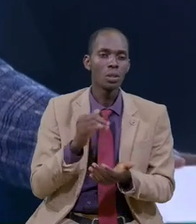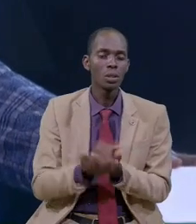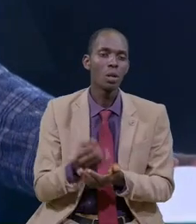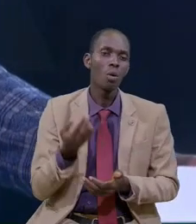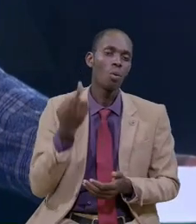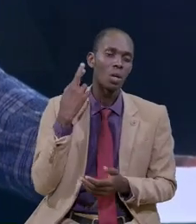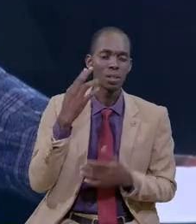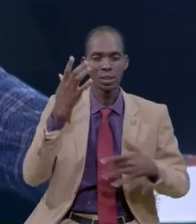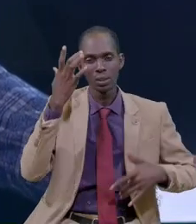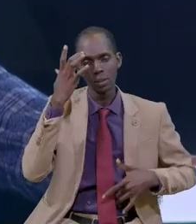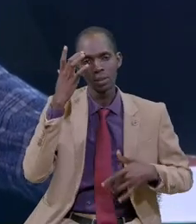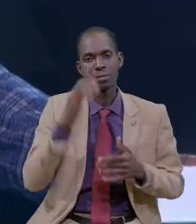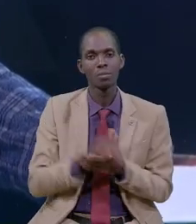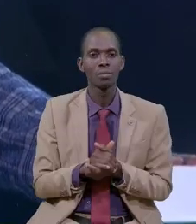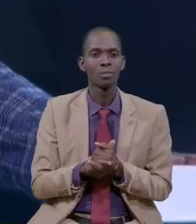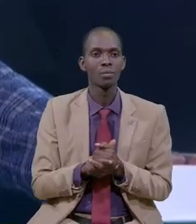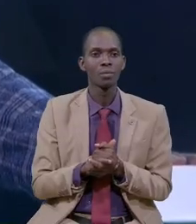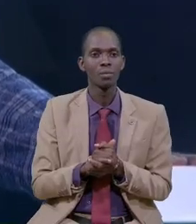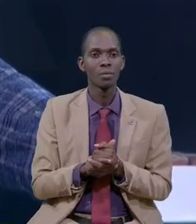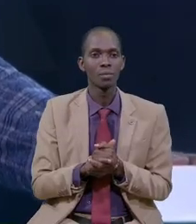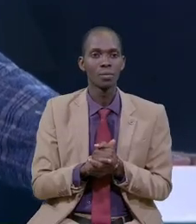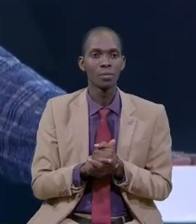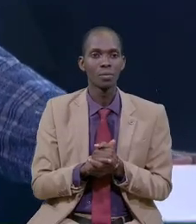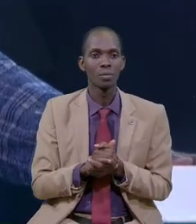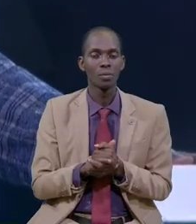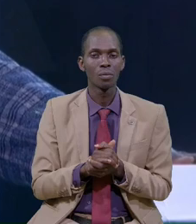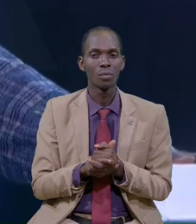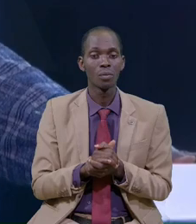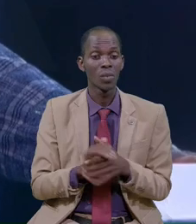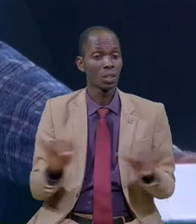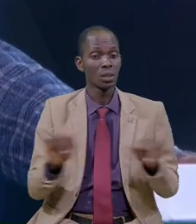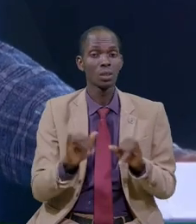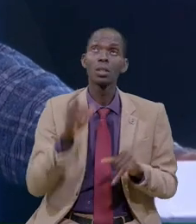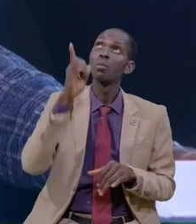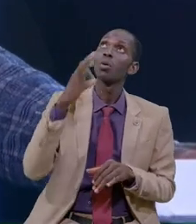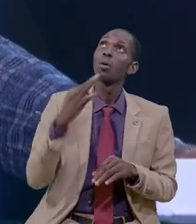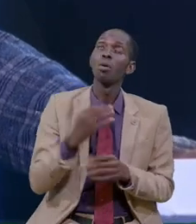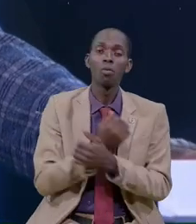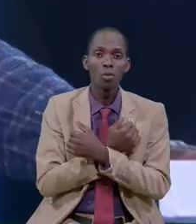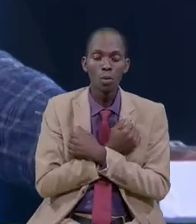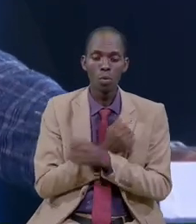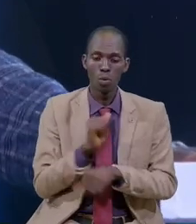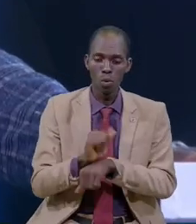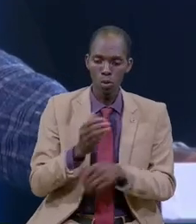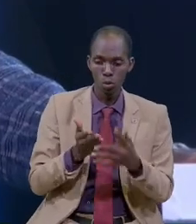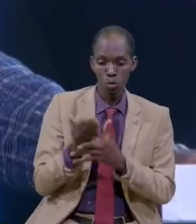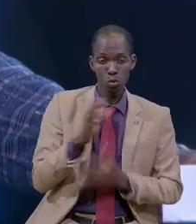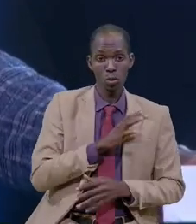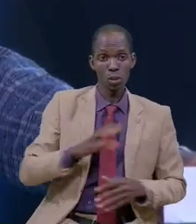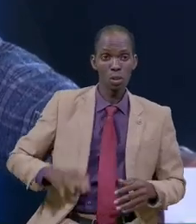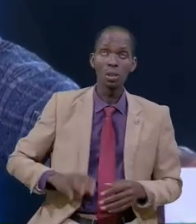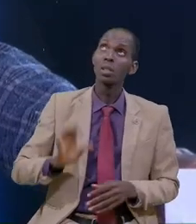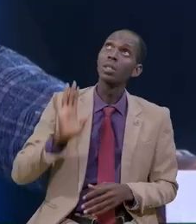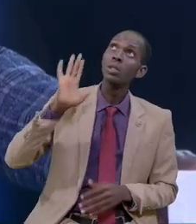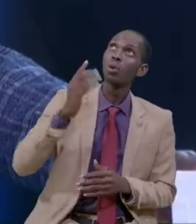il guérit tous les malades. The same God of love operating through Christ, his only begotten